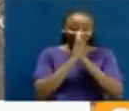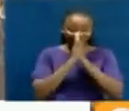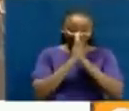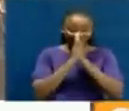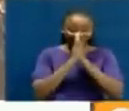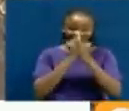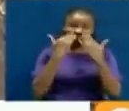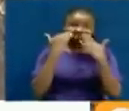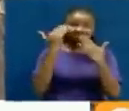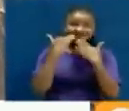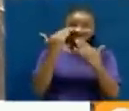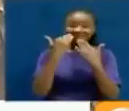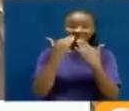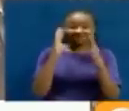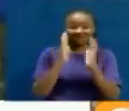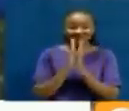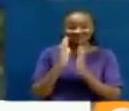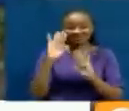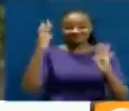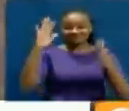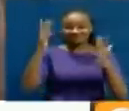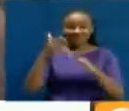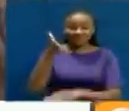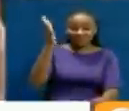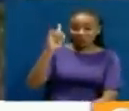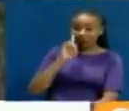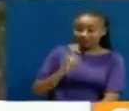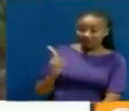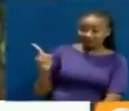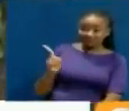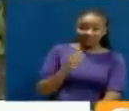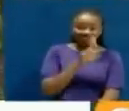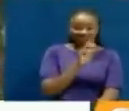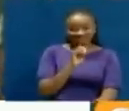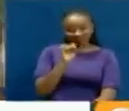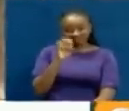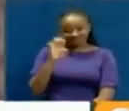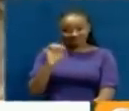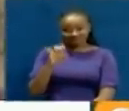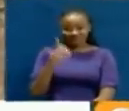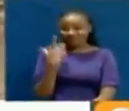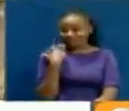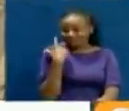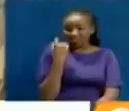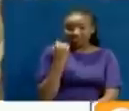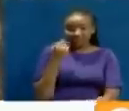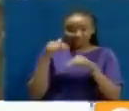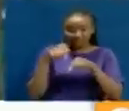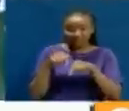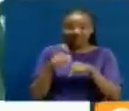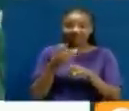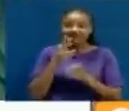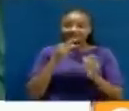your knees and weep for joy. Her name is Rose Wasonga, and a few minutes ago, her son's name